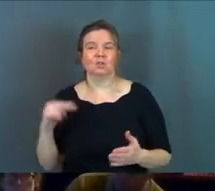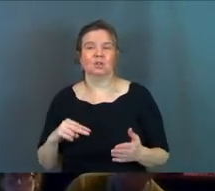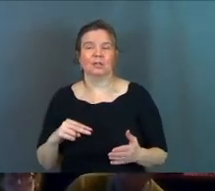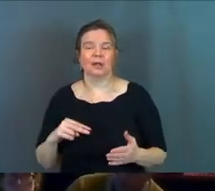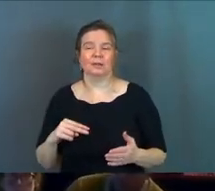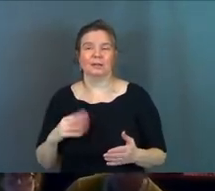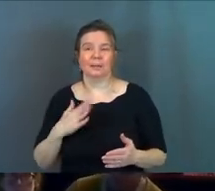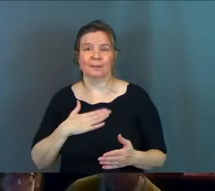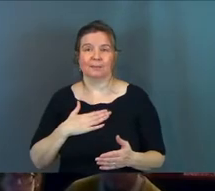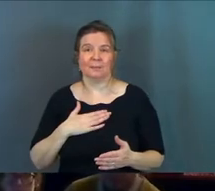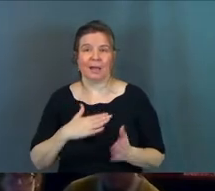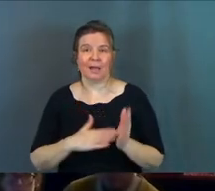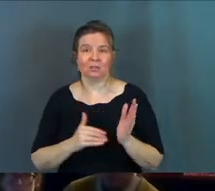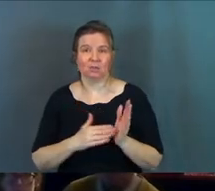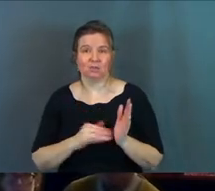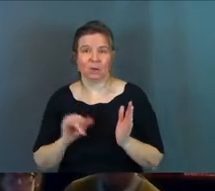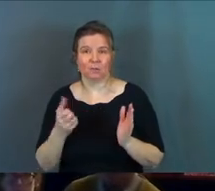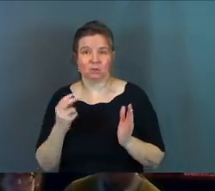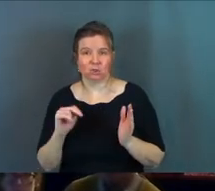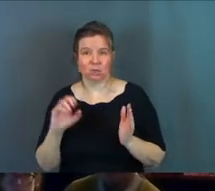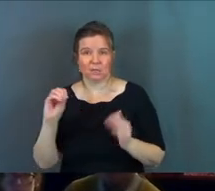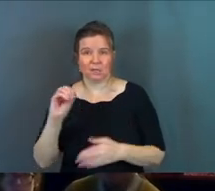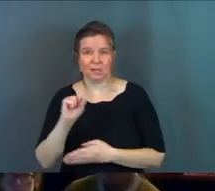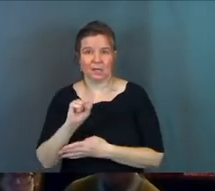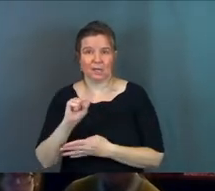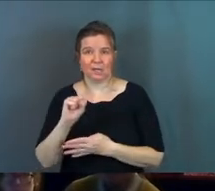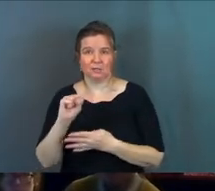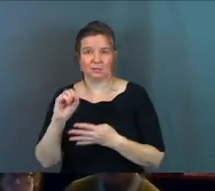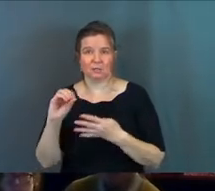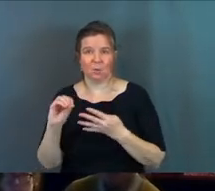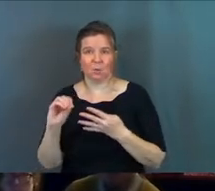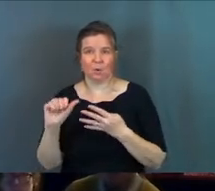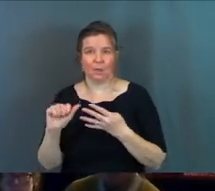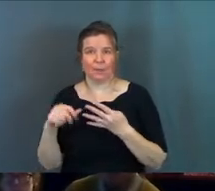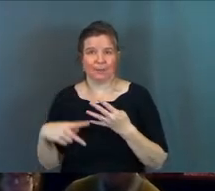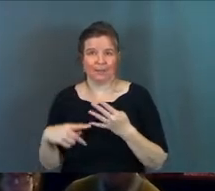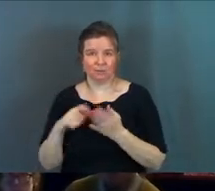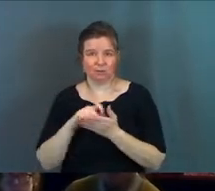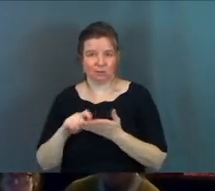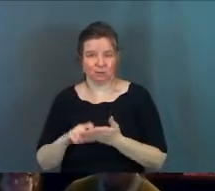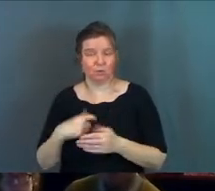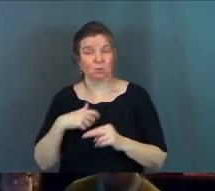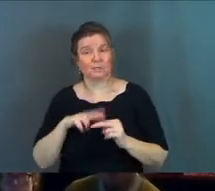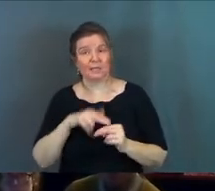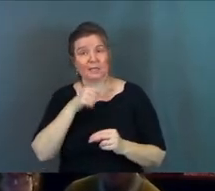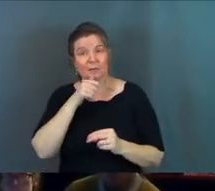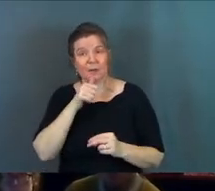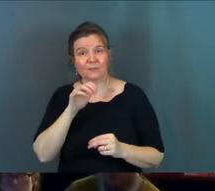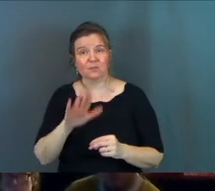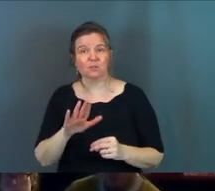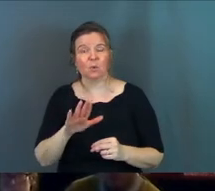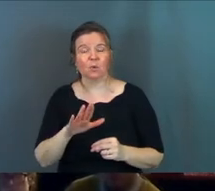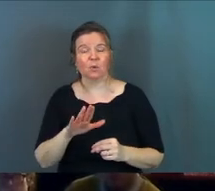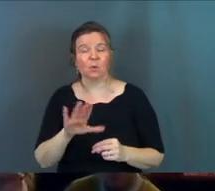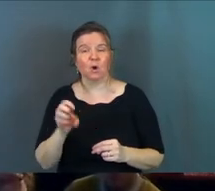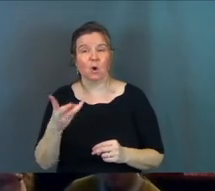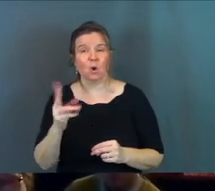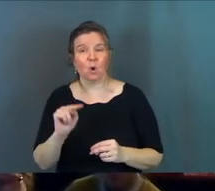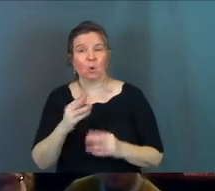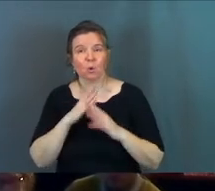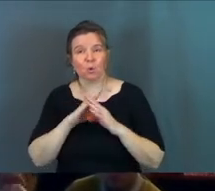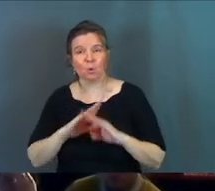at my soap journals. We talked about these the last few weeks. See, you can sit there in the privacy of your